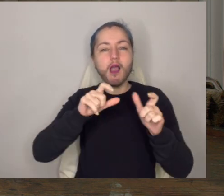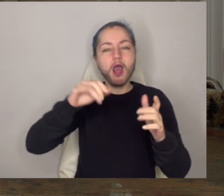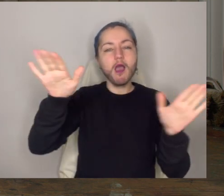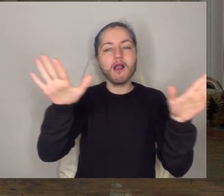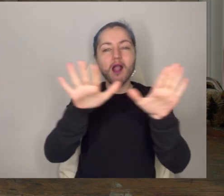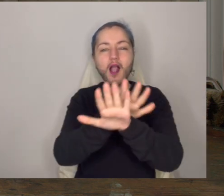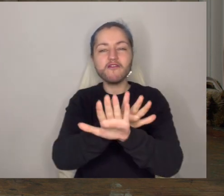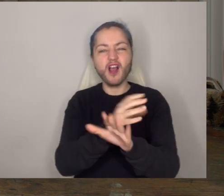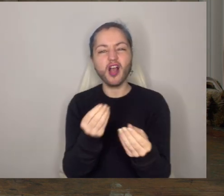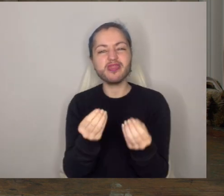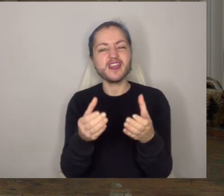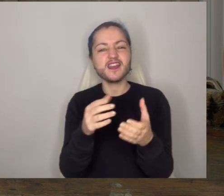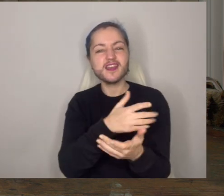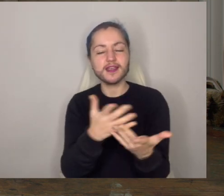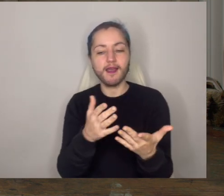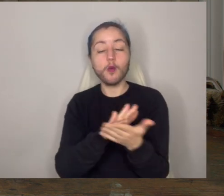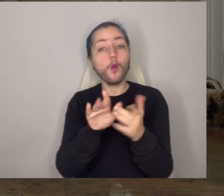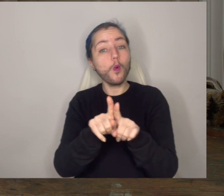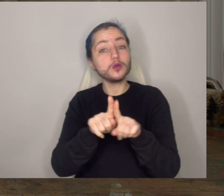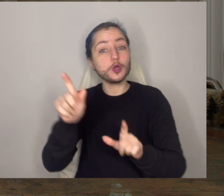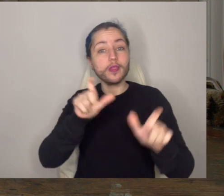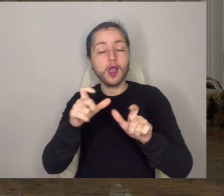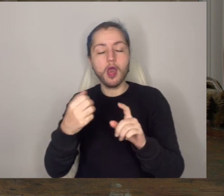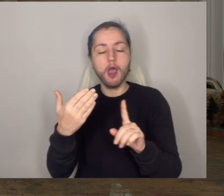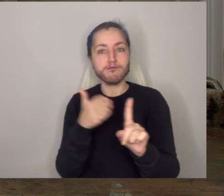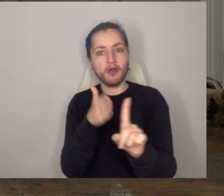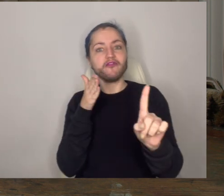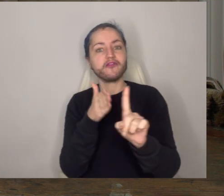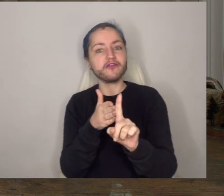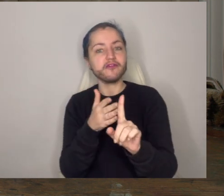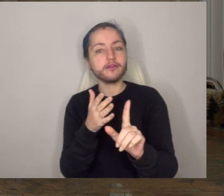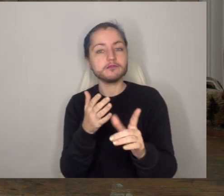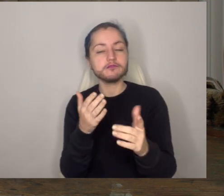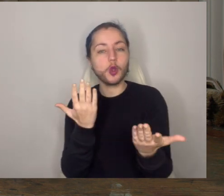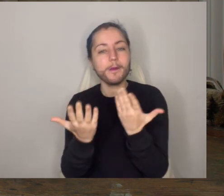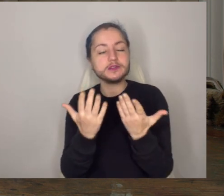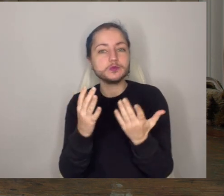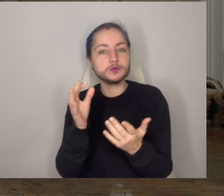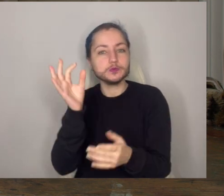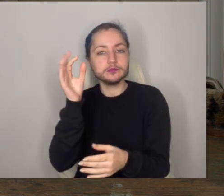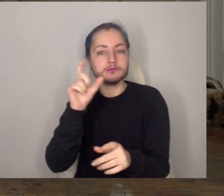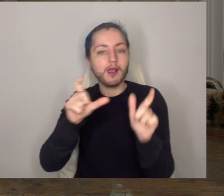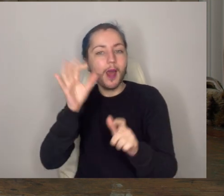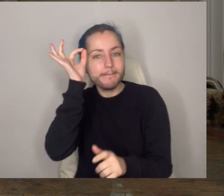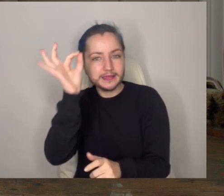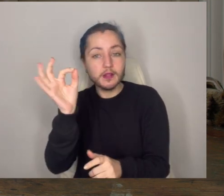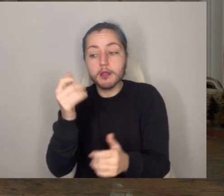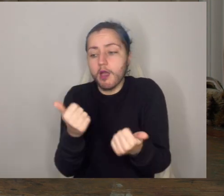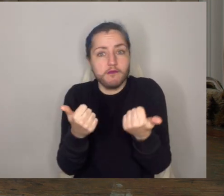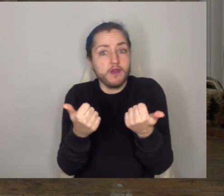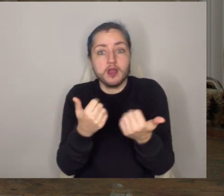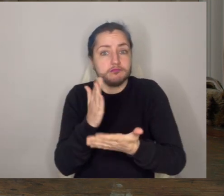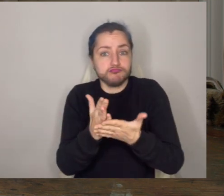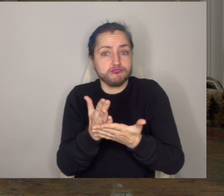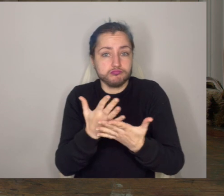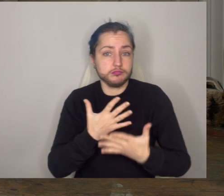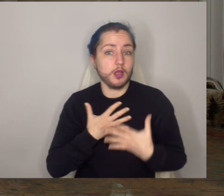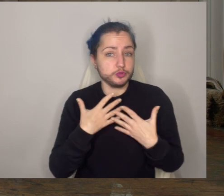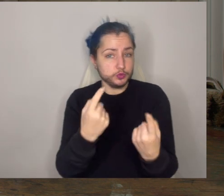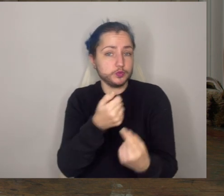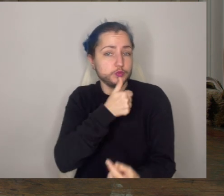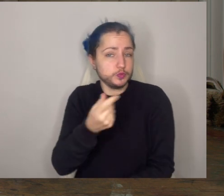it's a bit more striking than the colouring pencils, but it really works with any medium. So you need that.